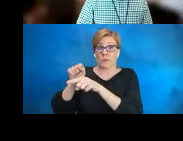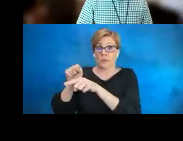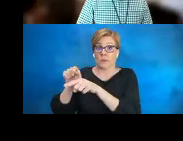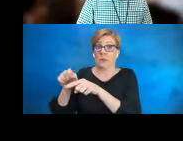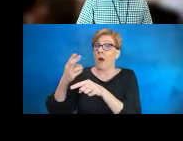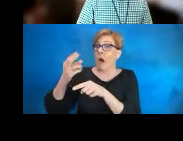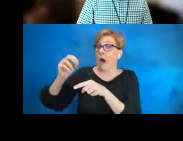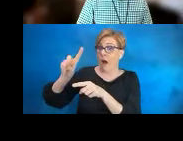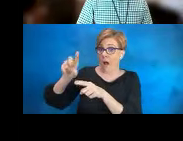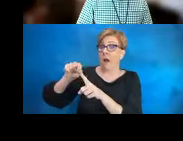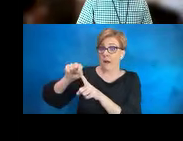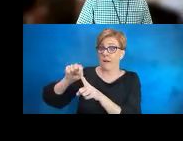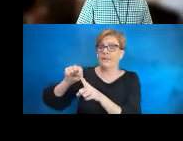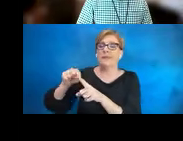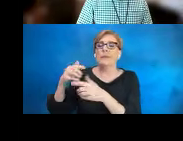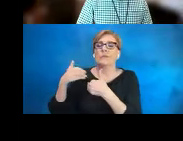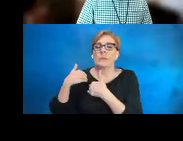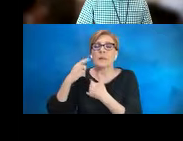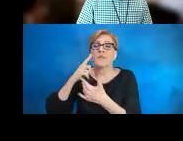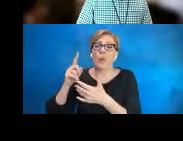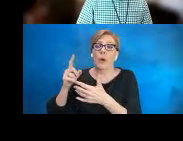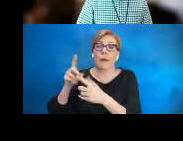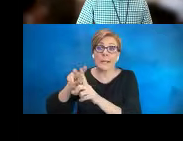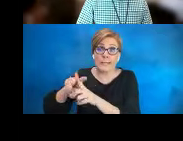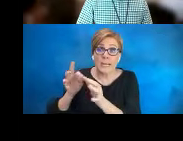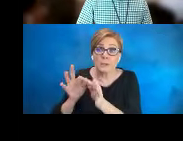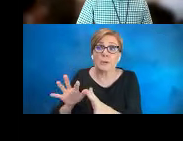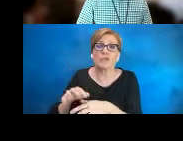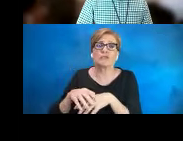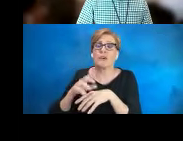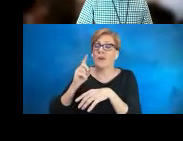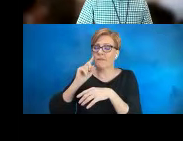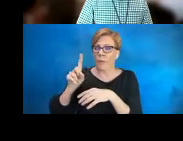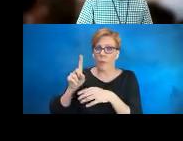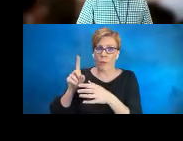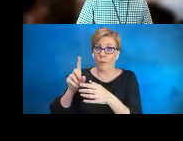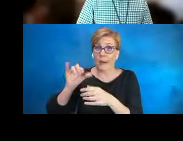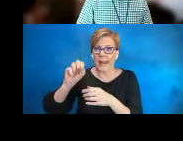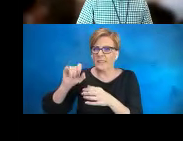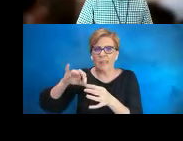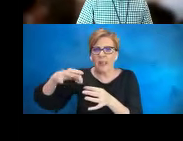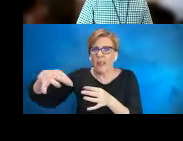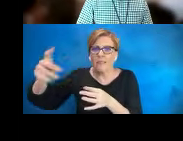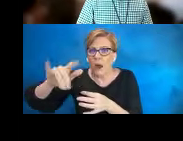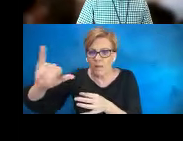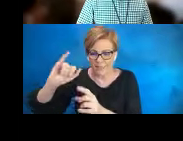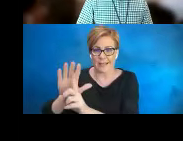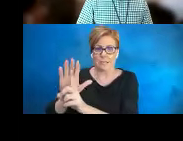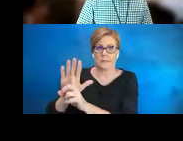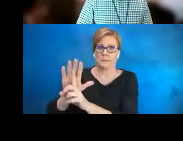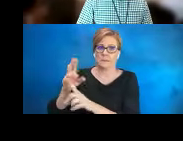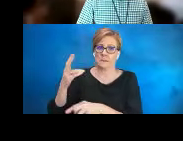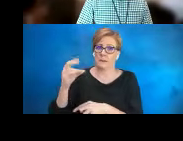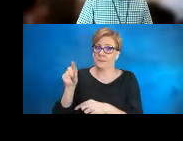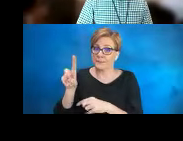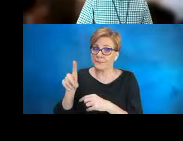The HOCALJ typically is working more on sort of policy compliance and that sort of thing. Under the hearing office